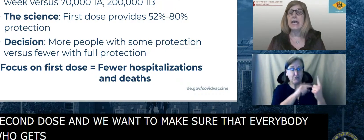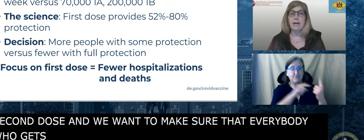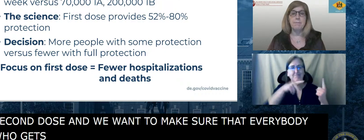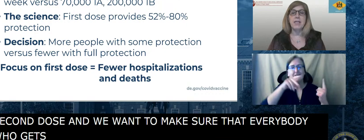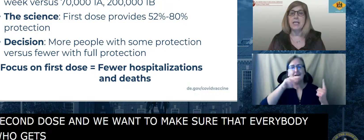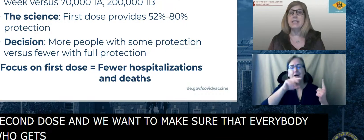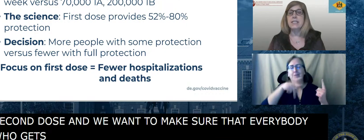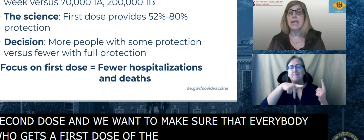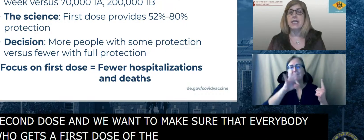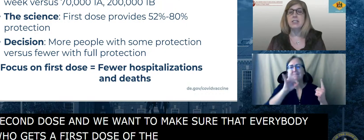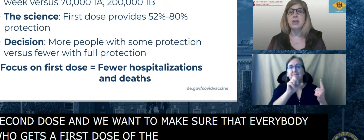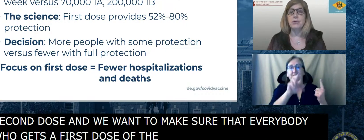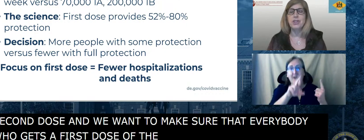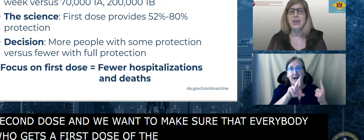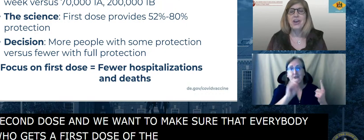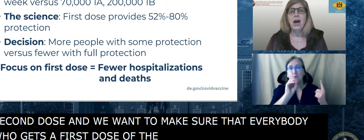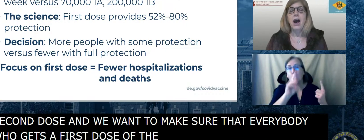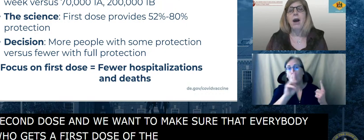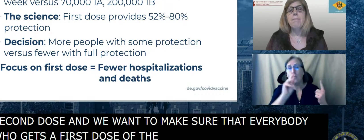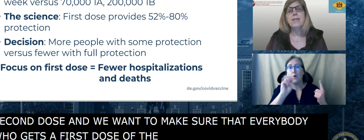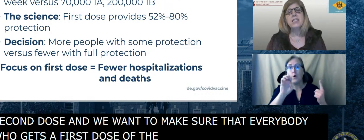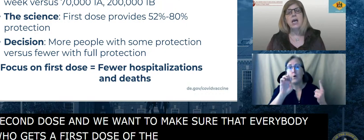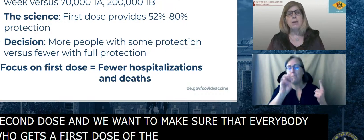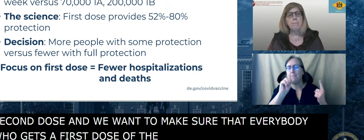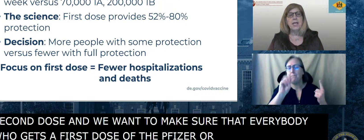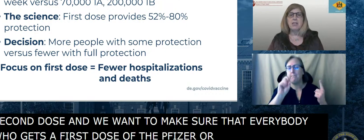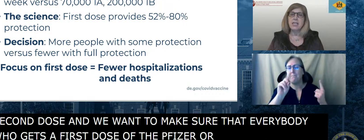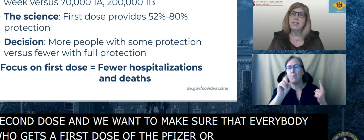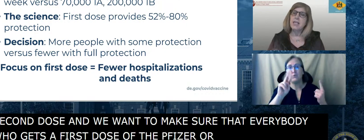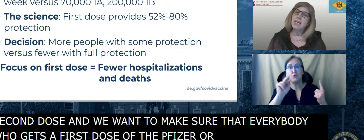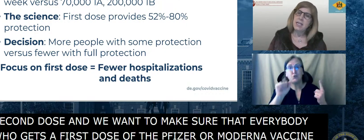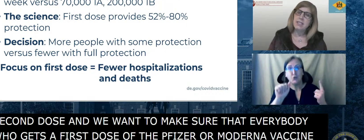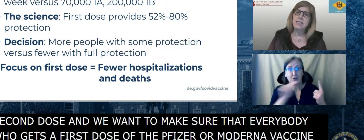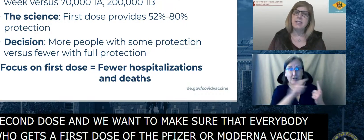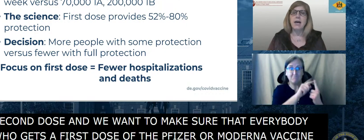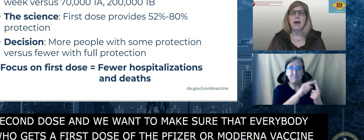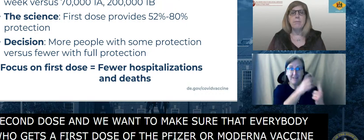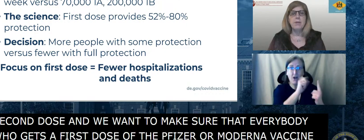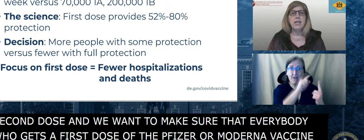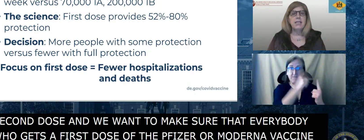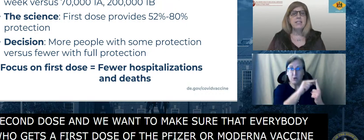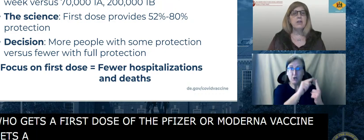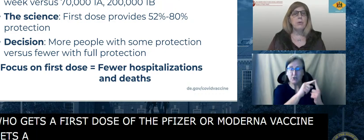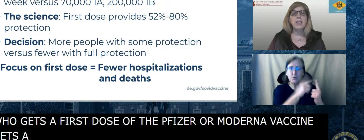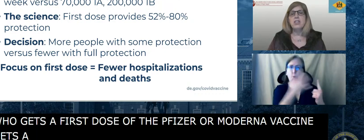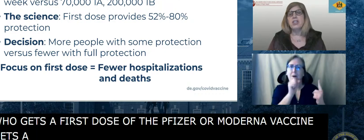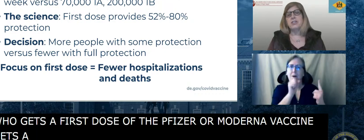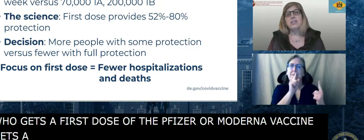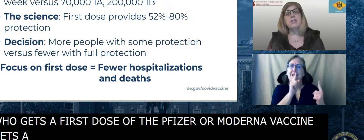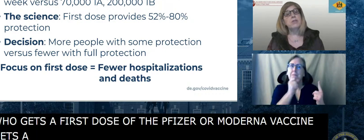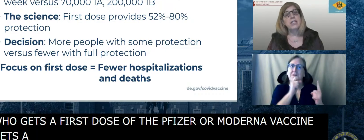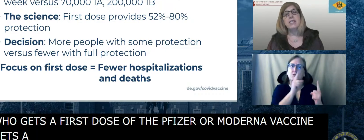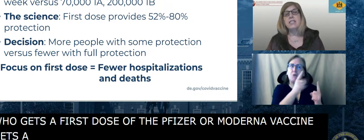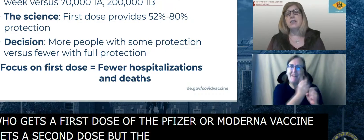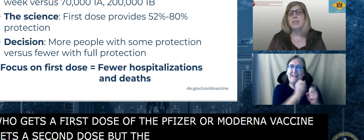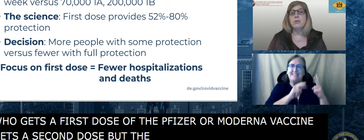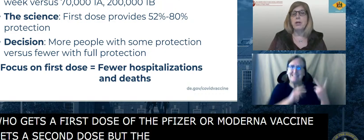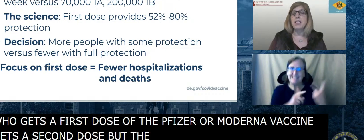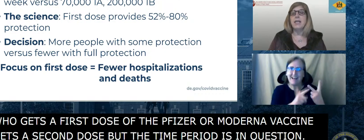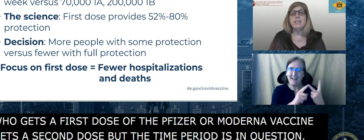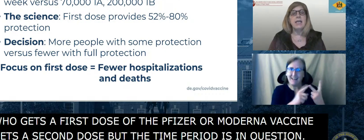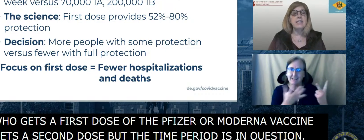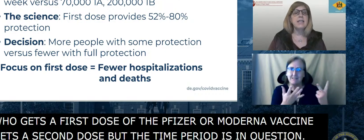vaccine gets a second dose. But the time period is in question. Does it really need